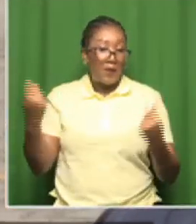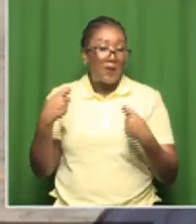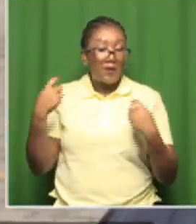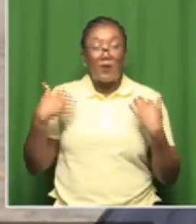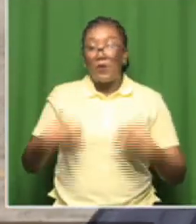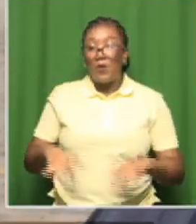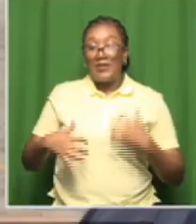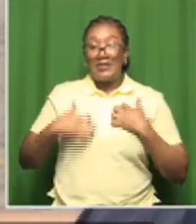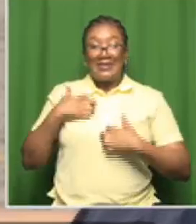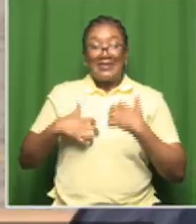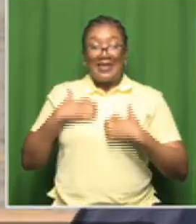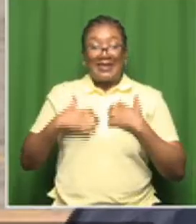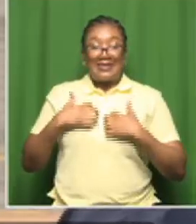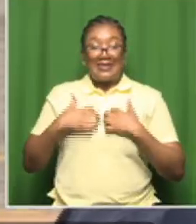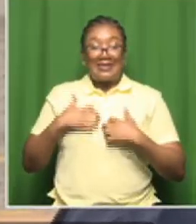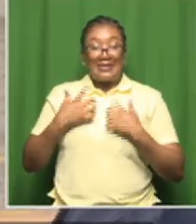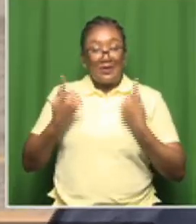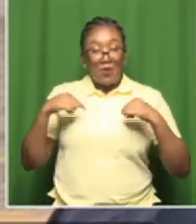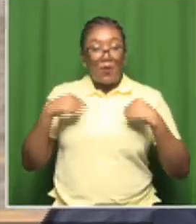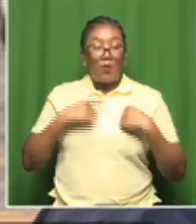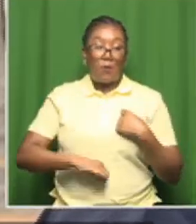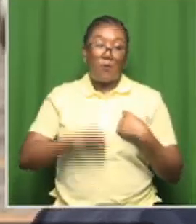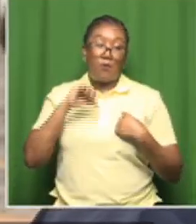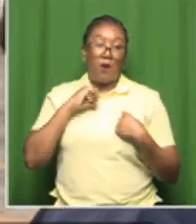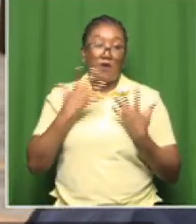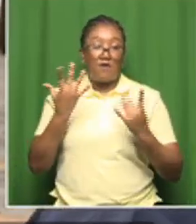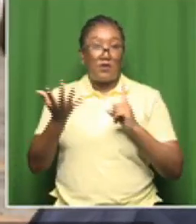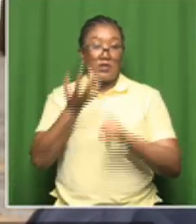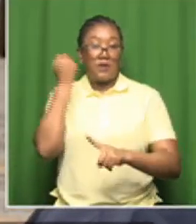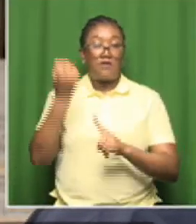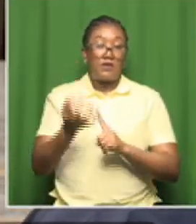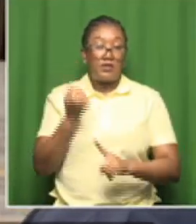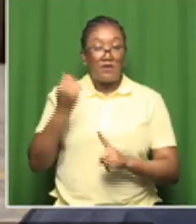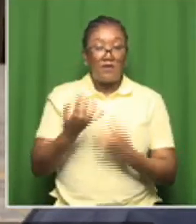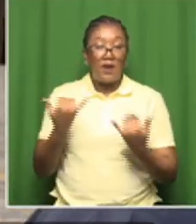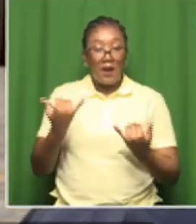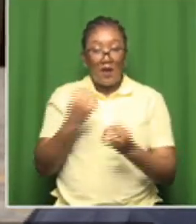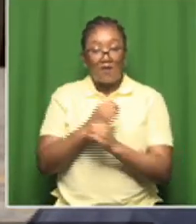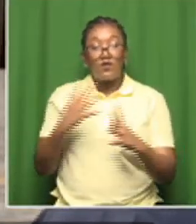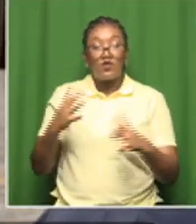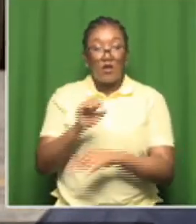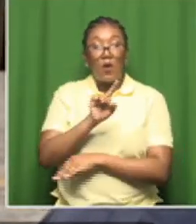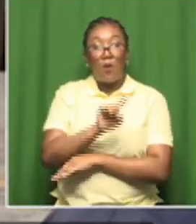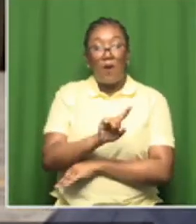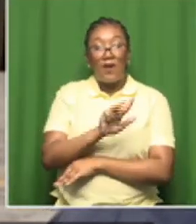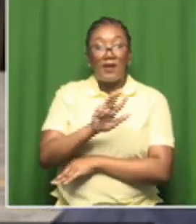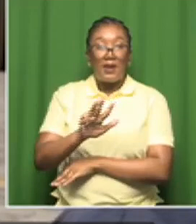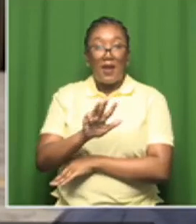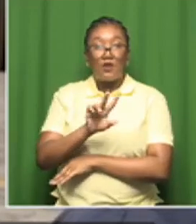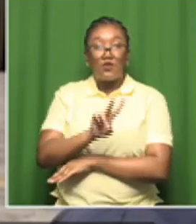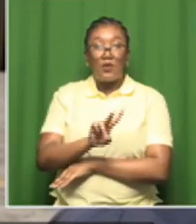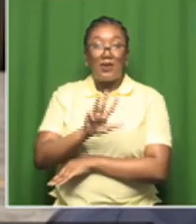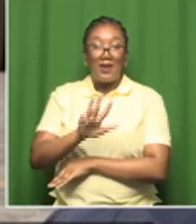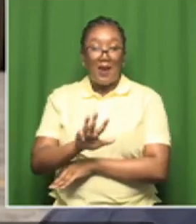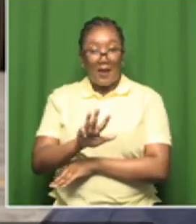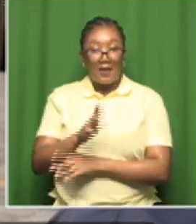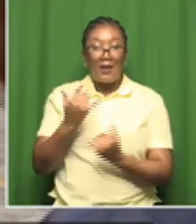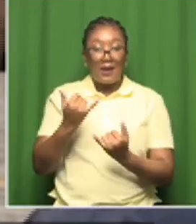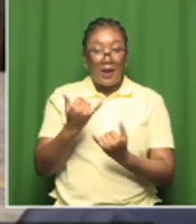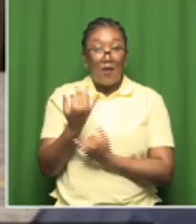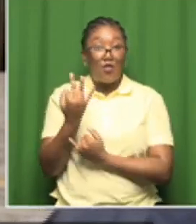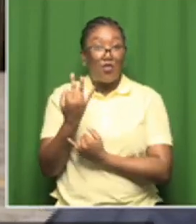exciting for us, and we're very proud of the achievement. We started operating in 1929, and we've had 3 upgrades